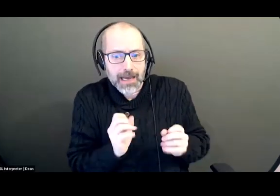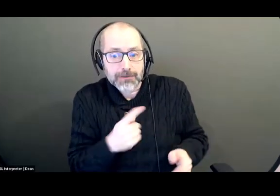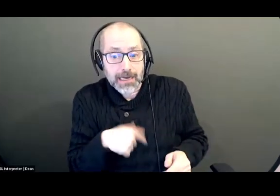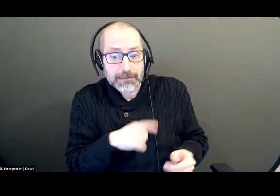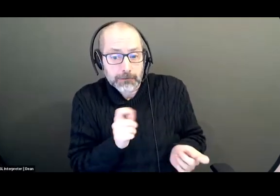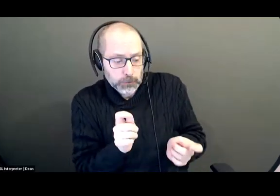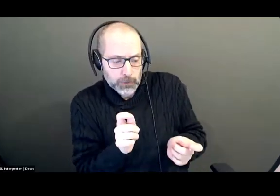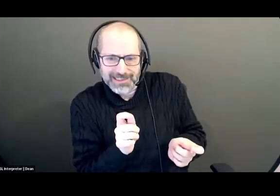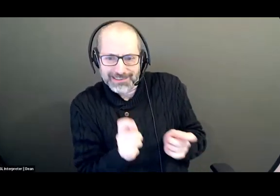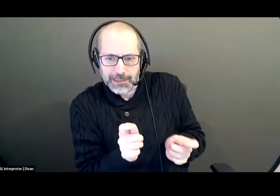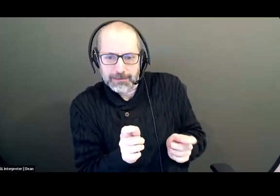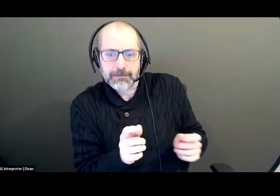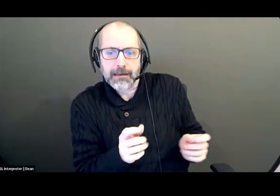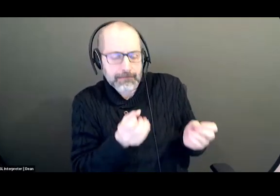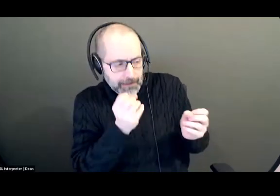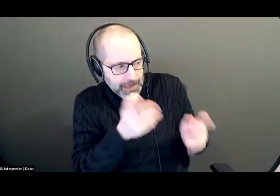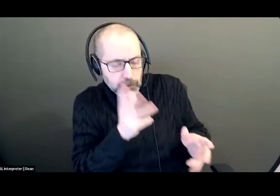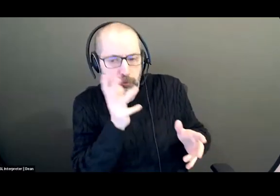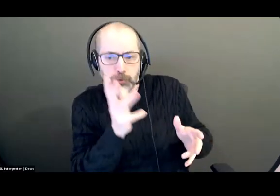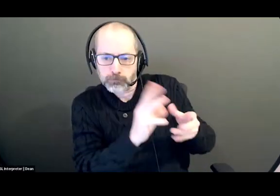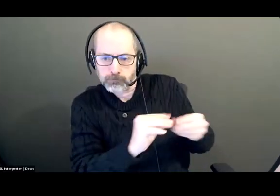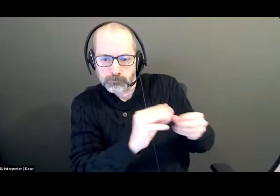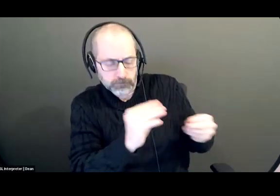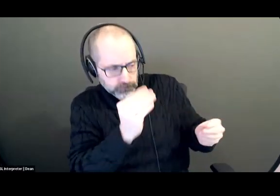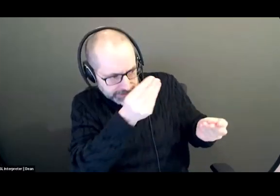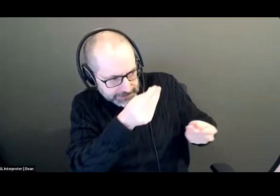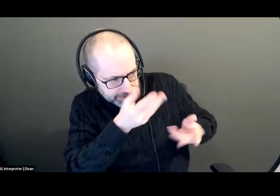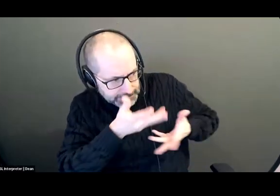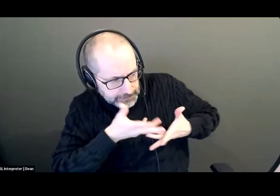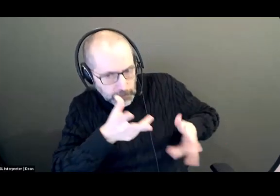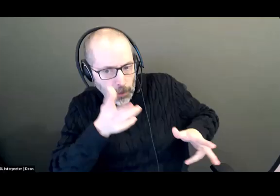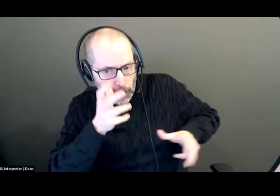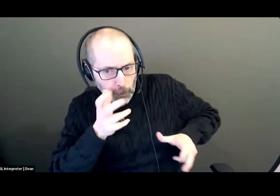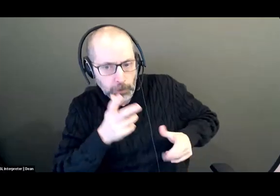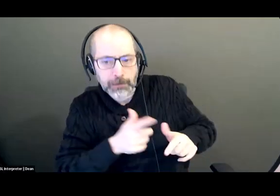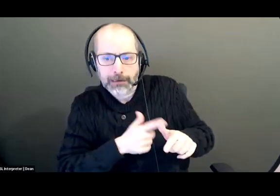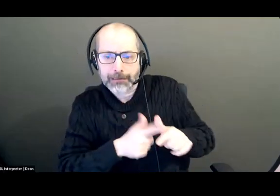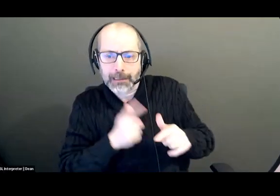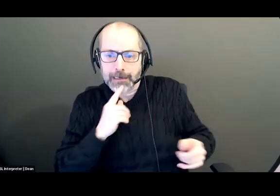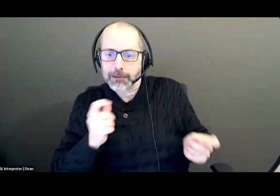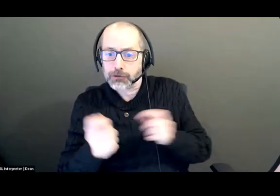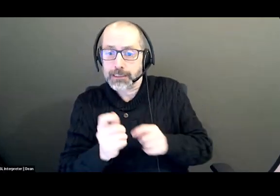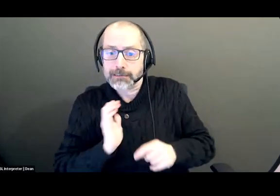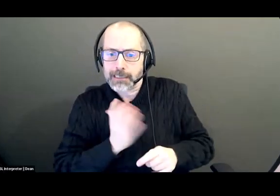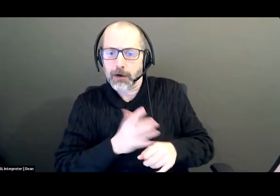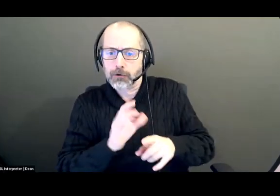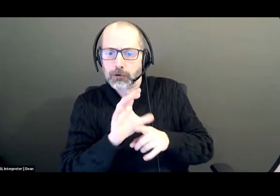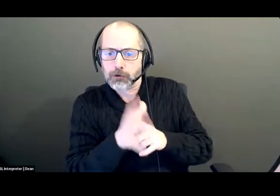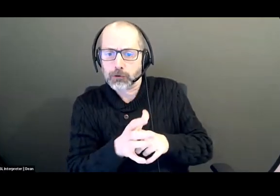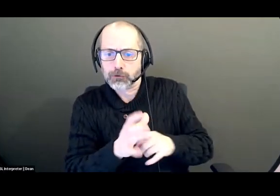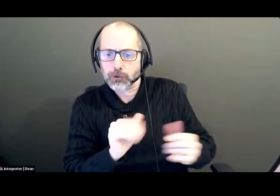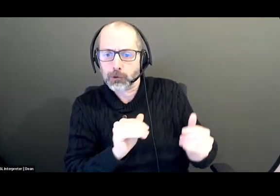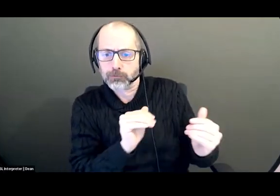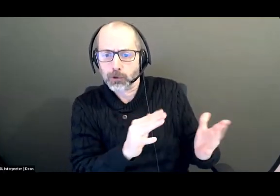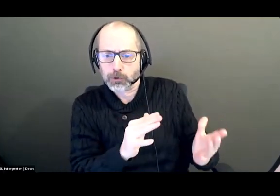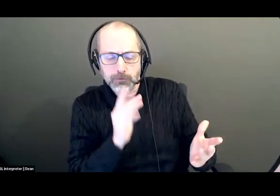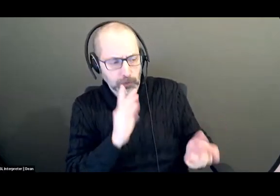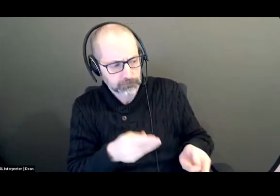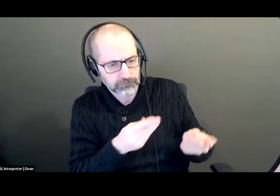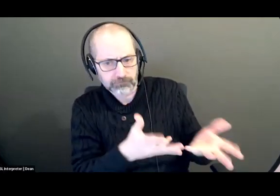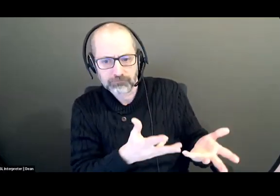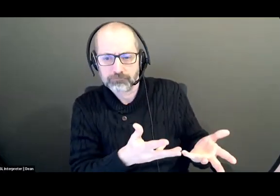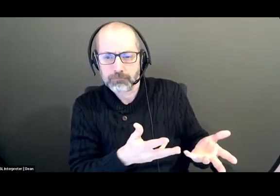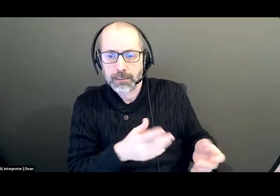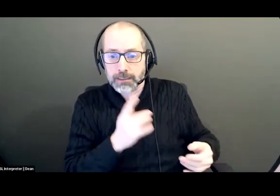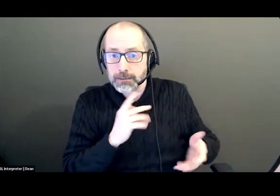it allowed us to make a small adjustment and really allowed people to be heard, but also shifted the way that we